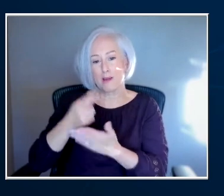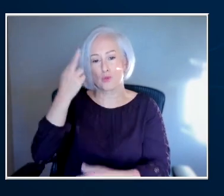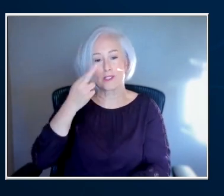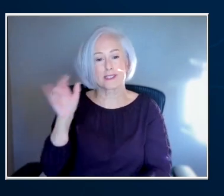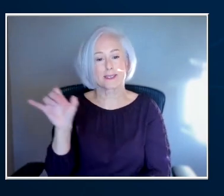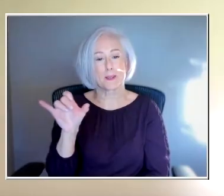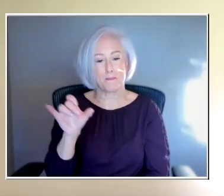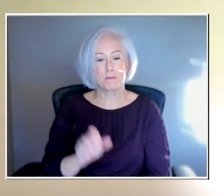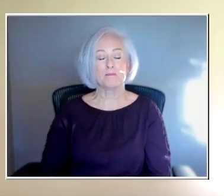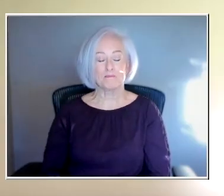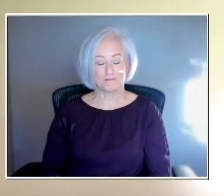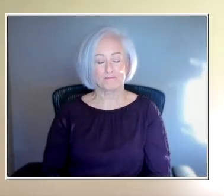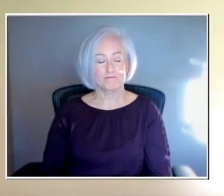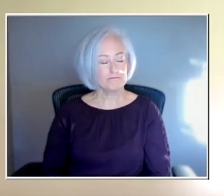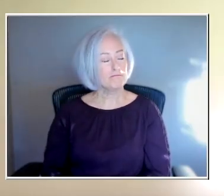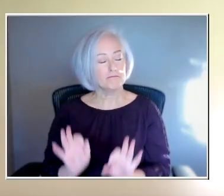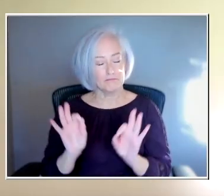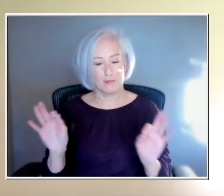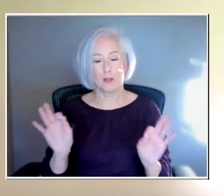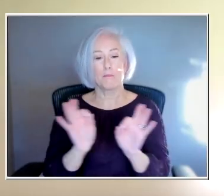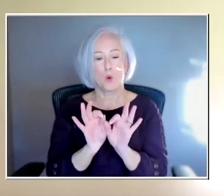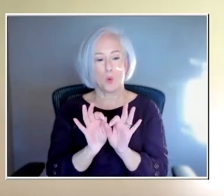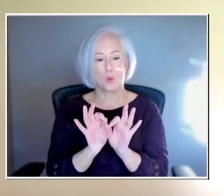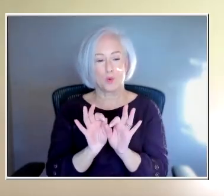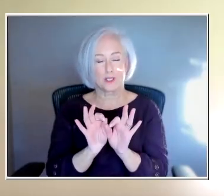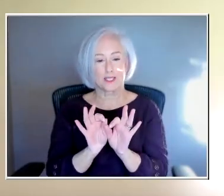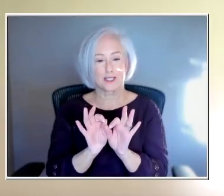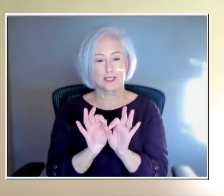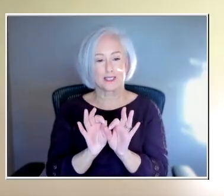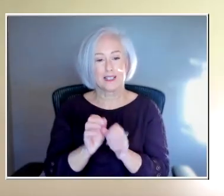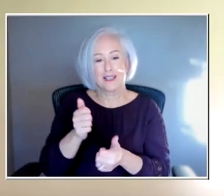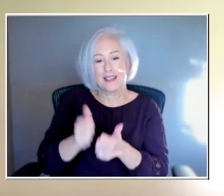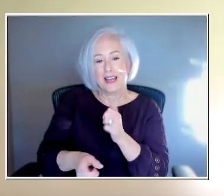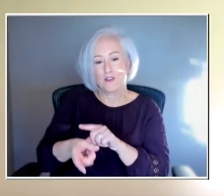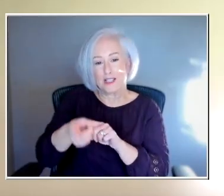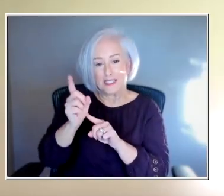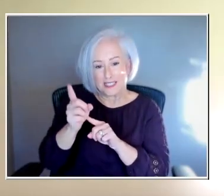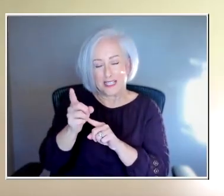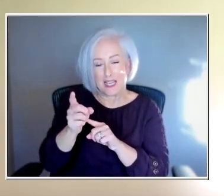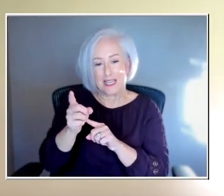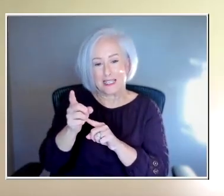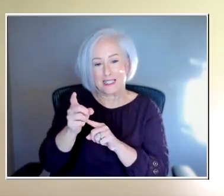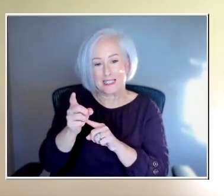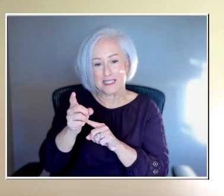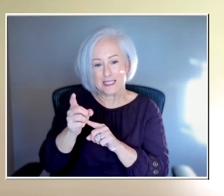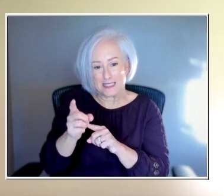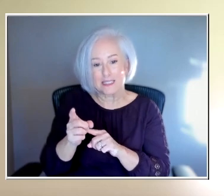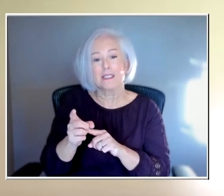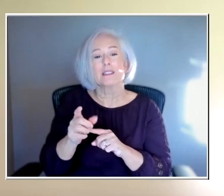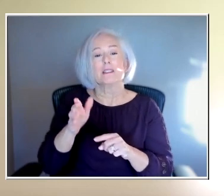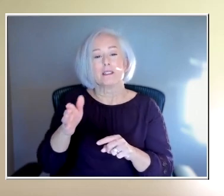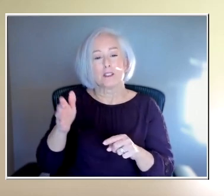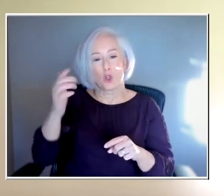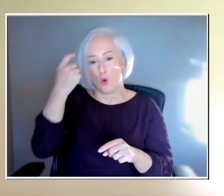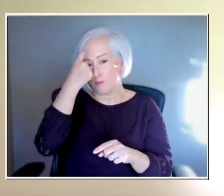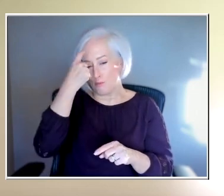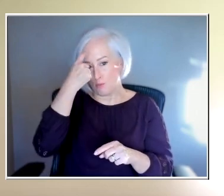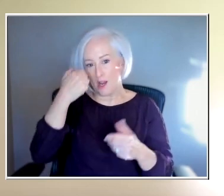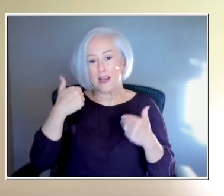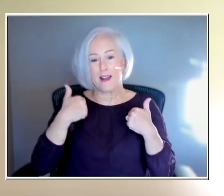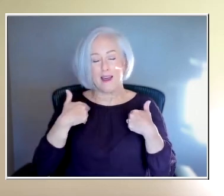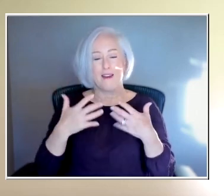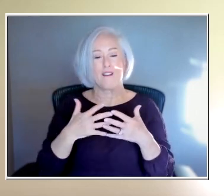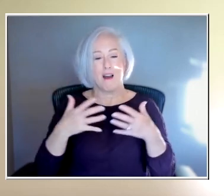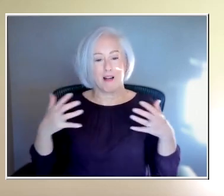Yes, very important. So every second there are a lot of neurons that are dying because of lack of blood